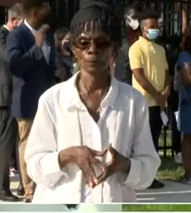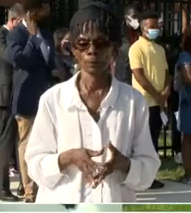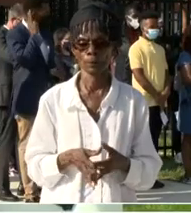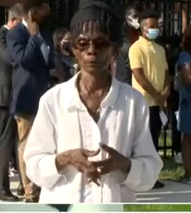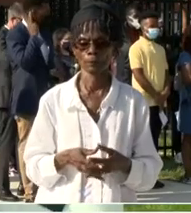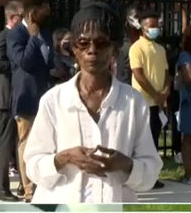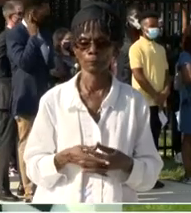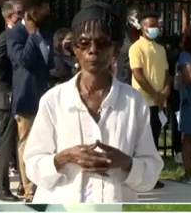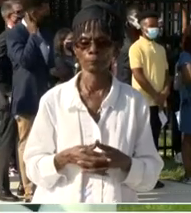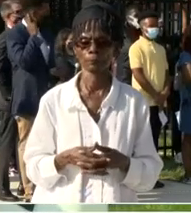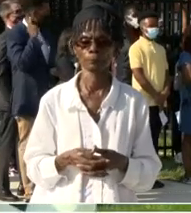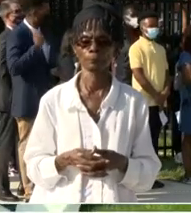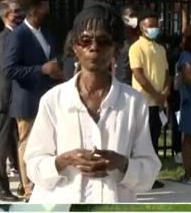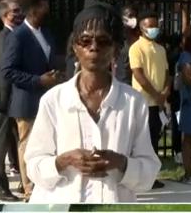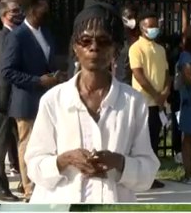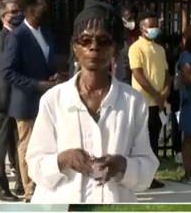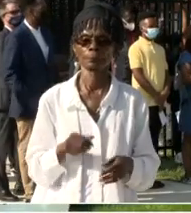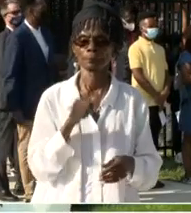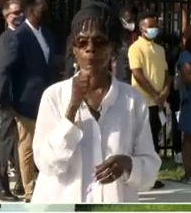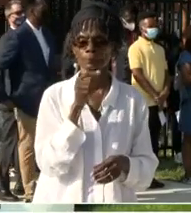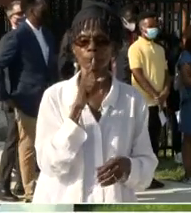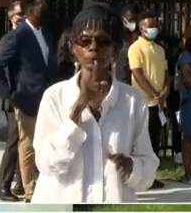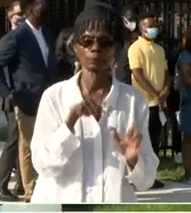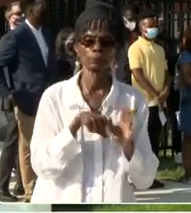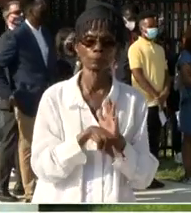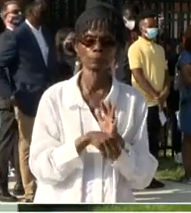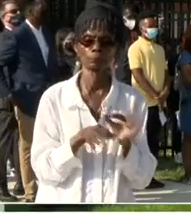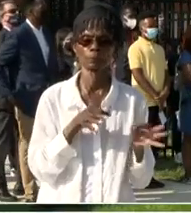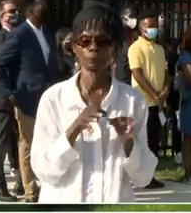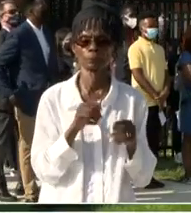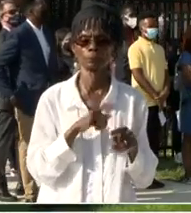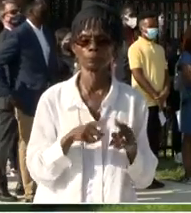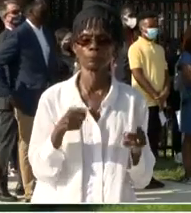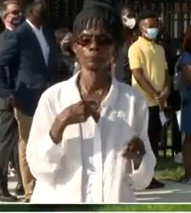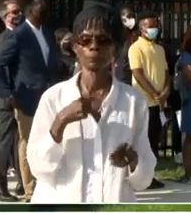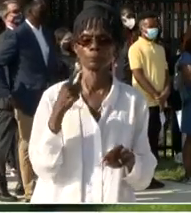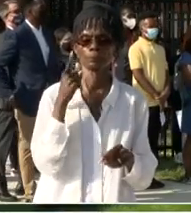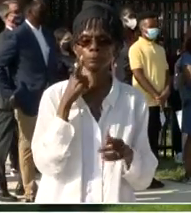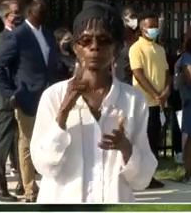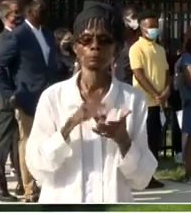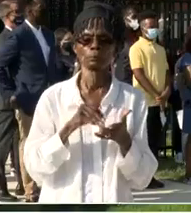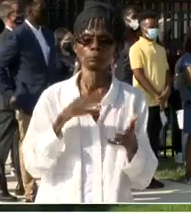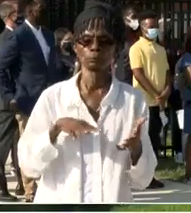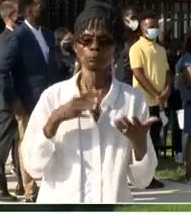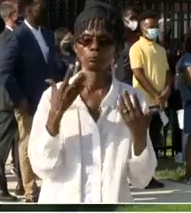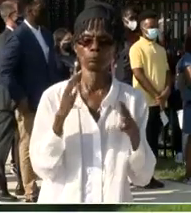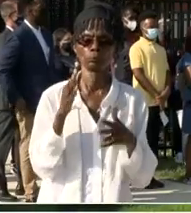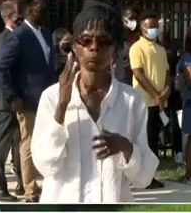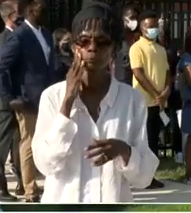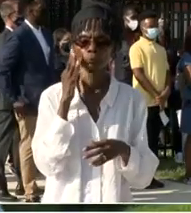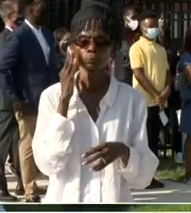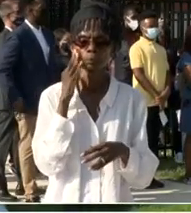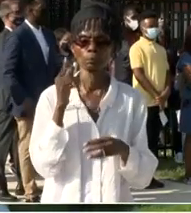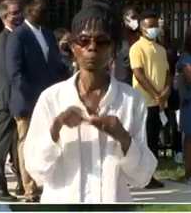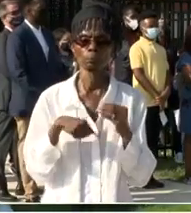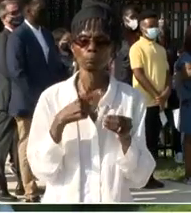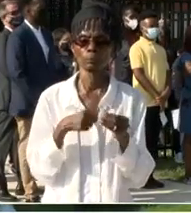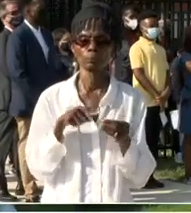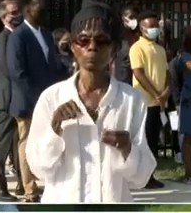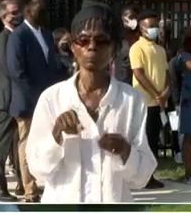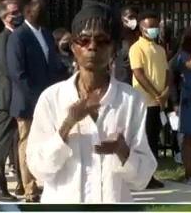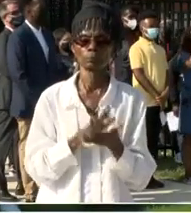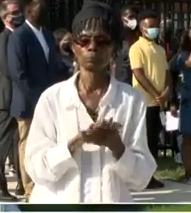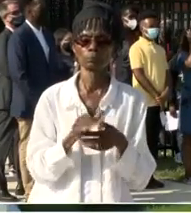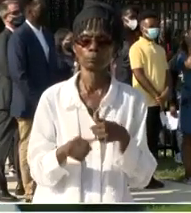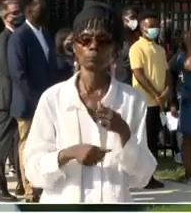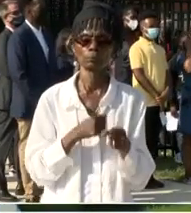to go deep on this earlier, but I think the thing that our teachers know and educators know about this school year is that this is